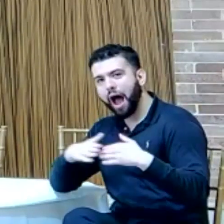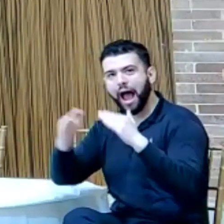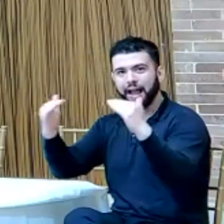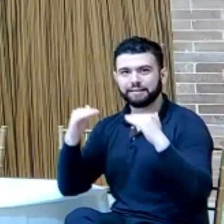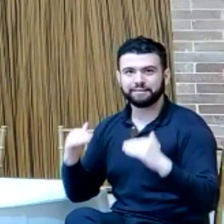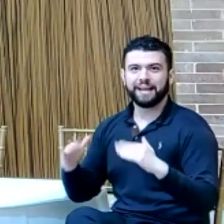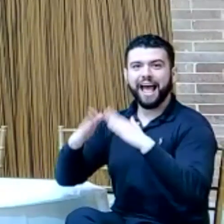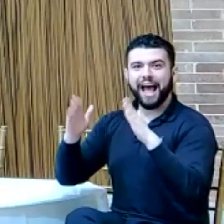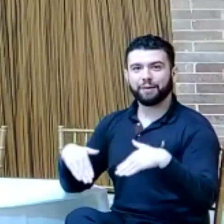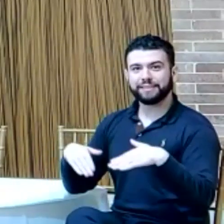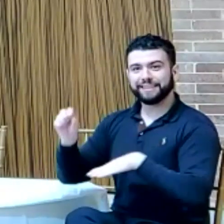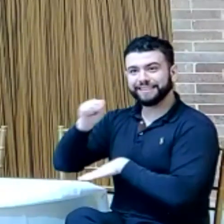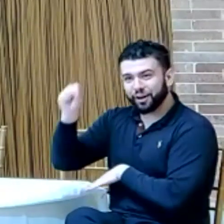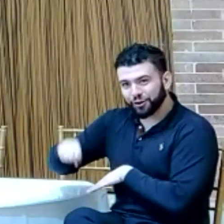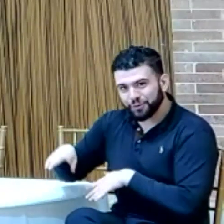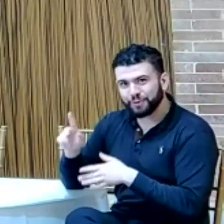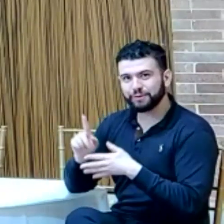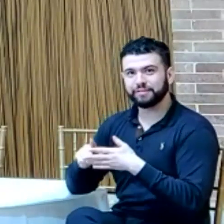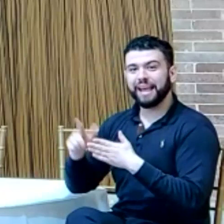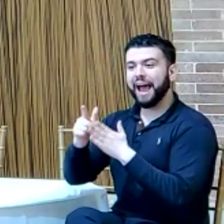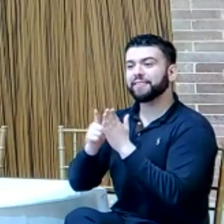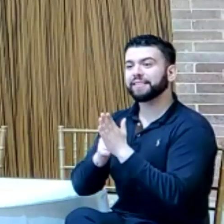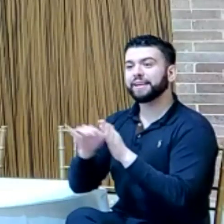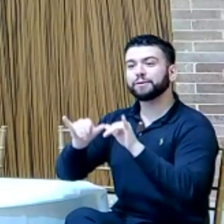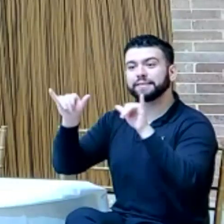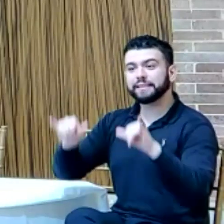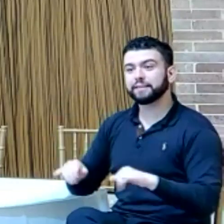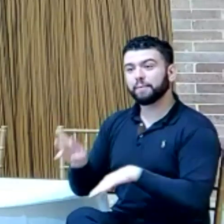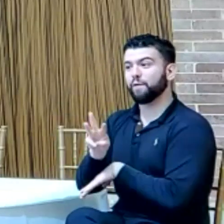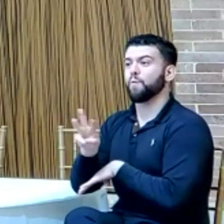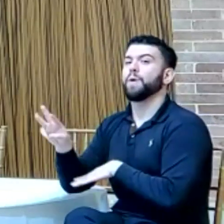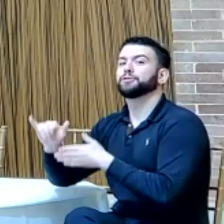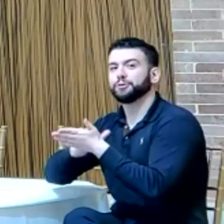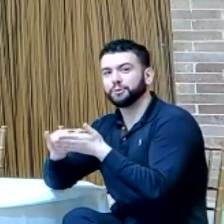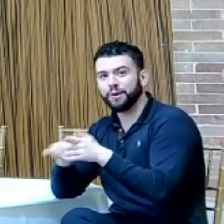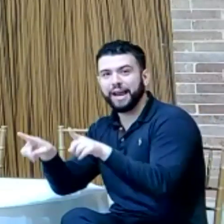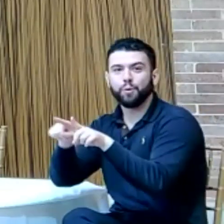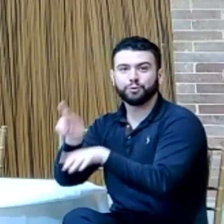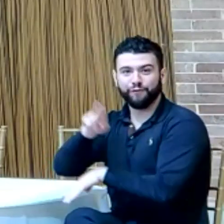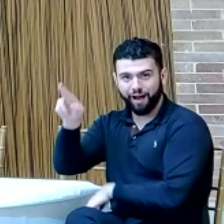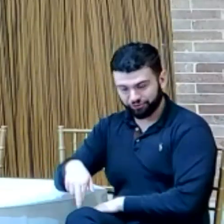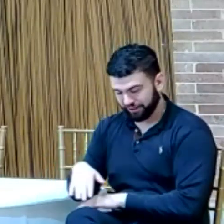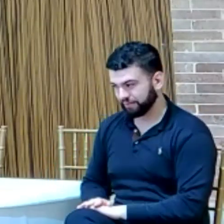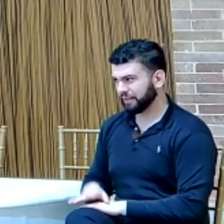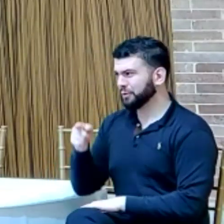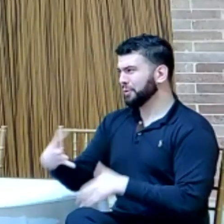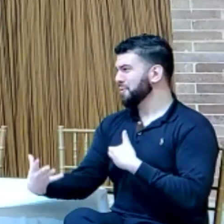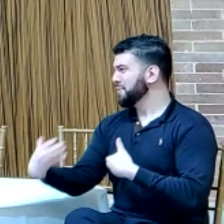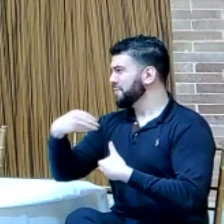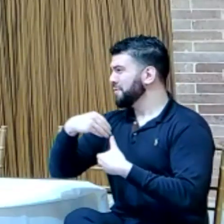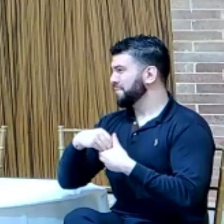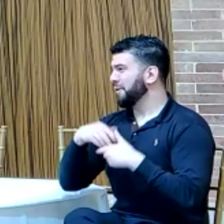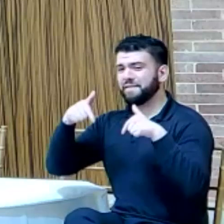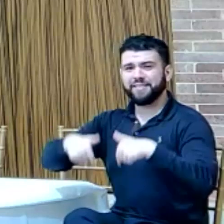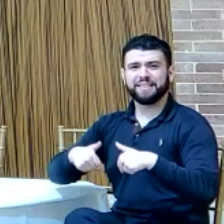Syracuse and you've got legal assistants of Western New York and Rochester so you guys have been in this fair housing world for a minute so